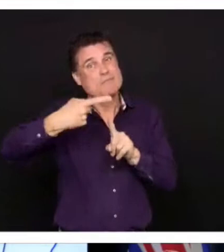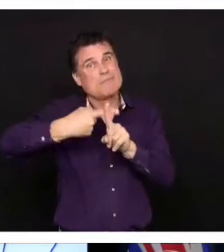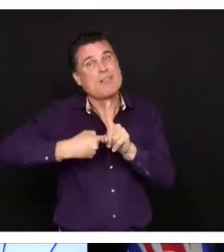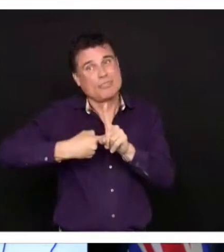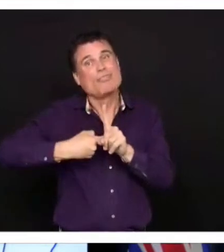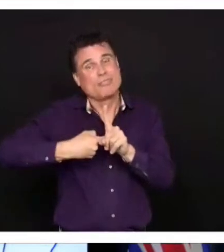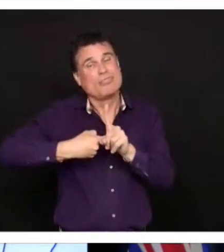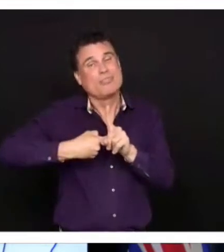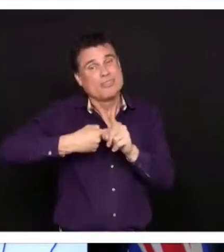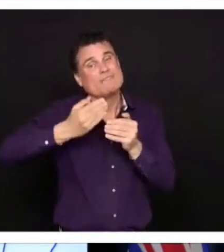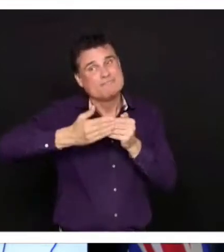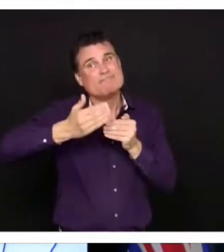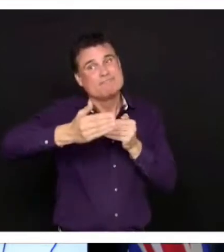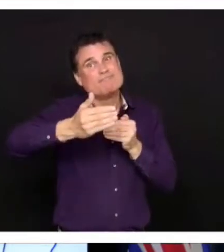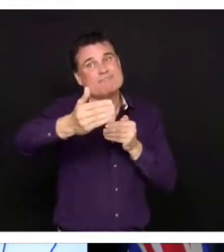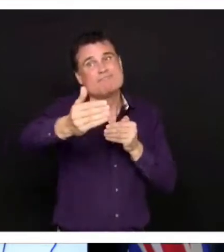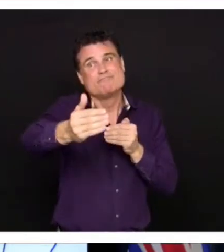of